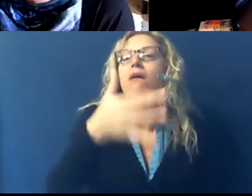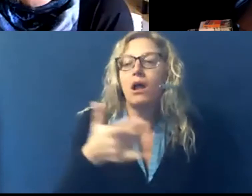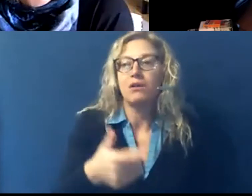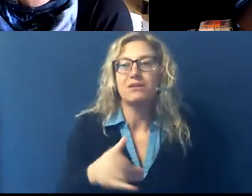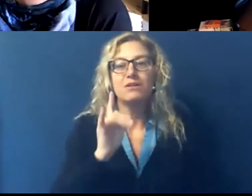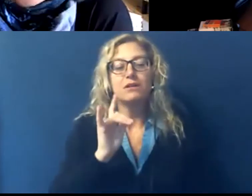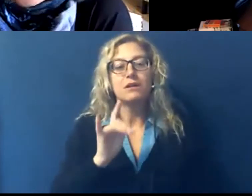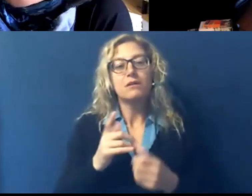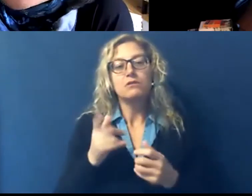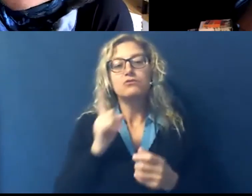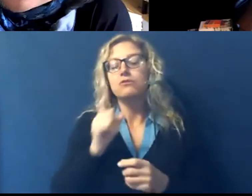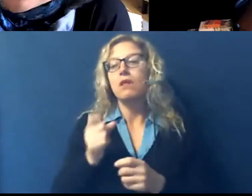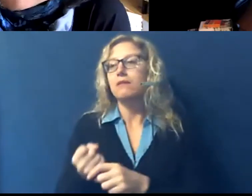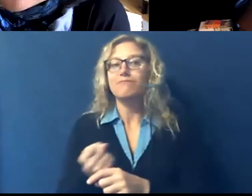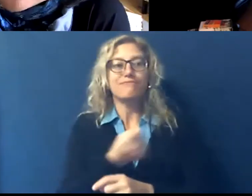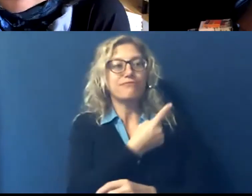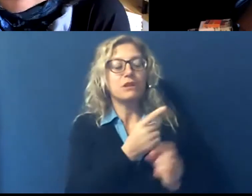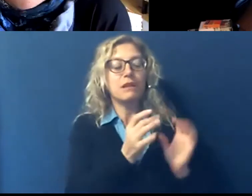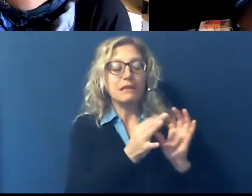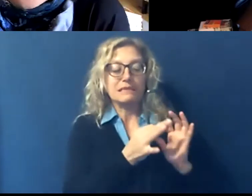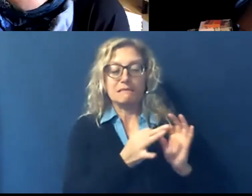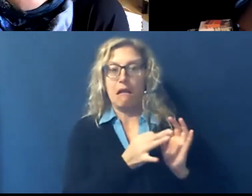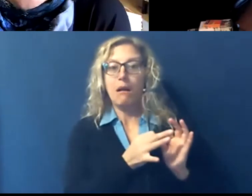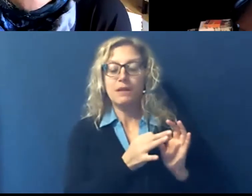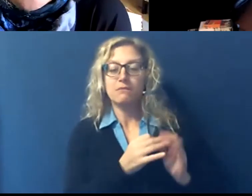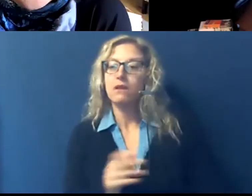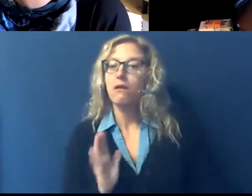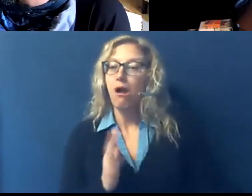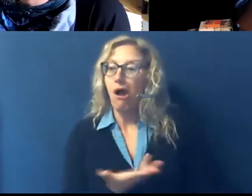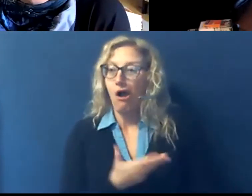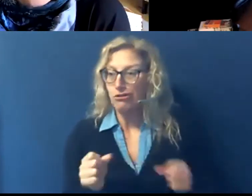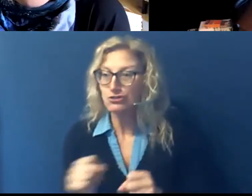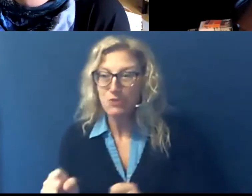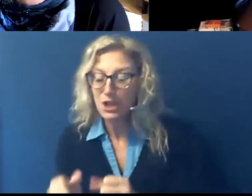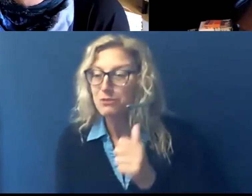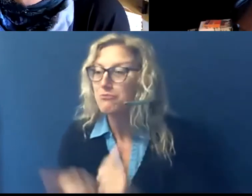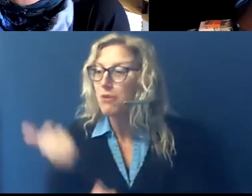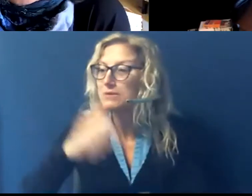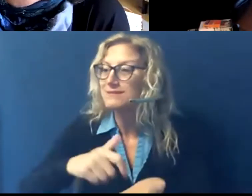off the record comments, I would say that our strategy often in